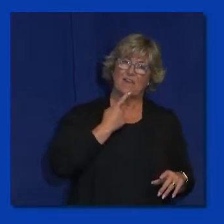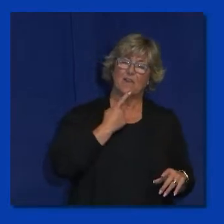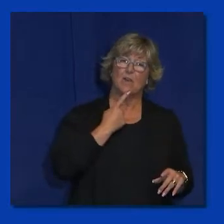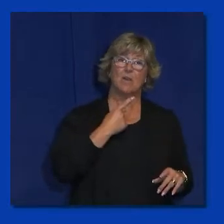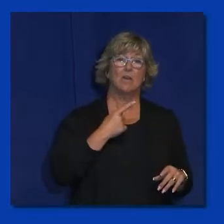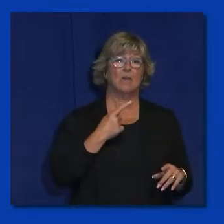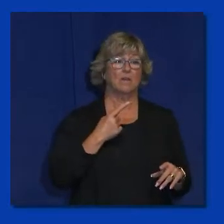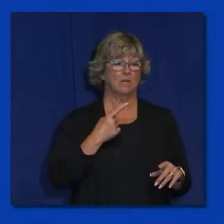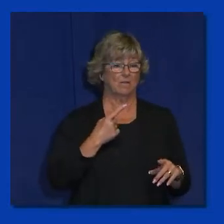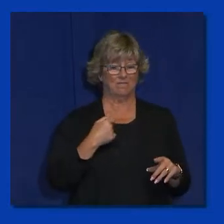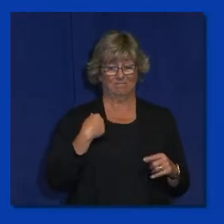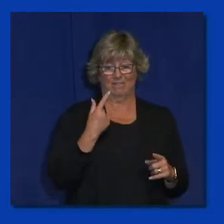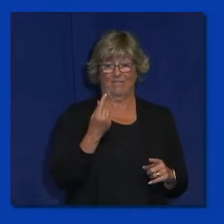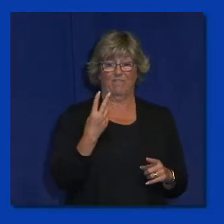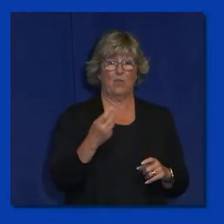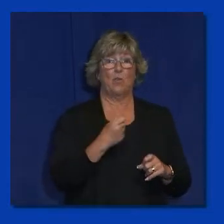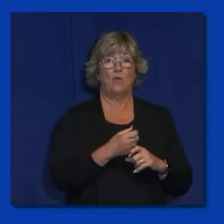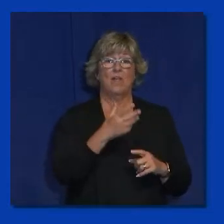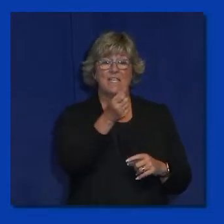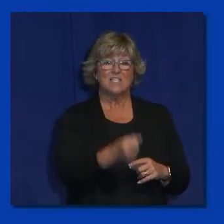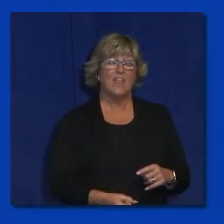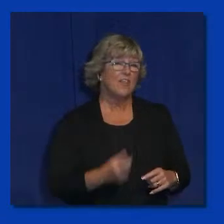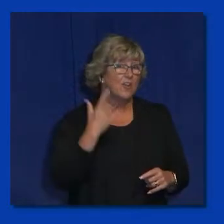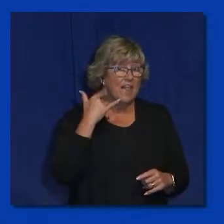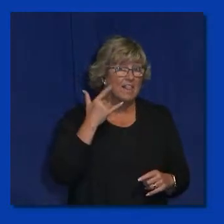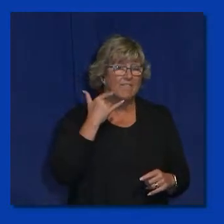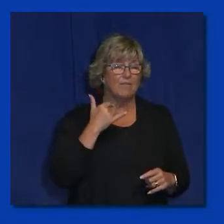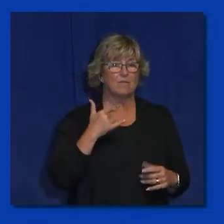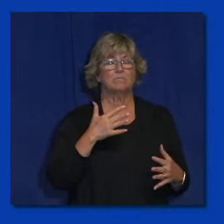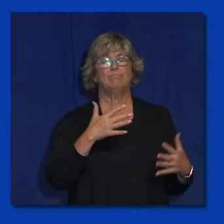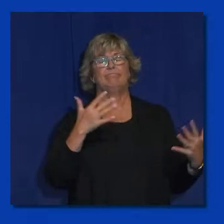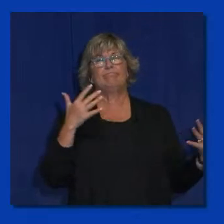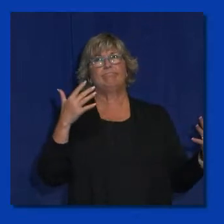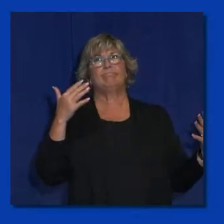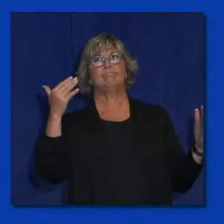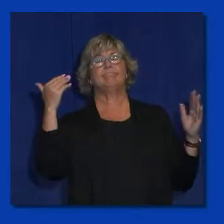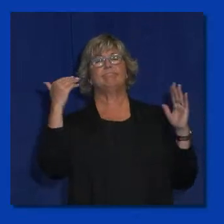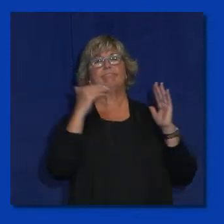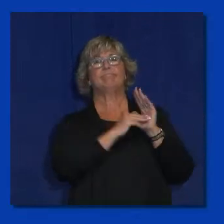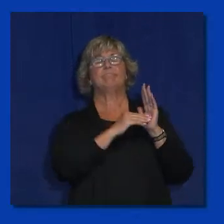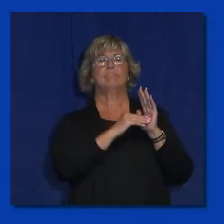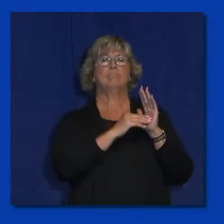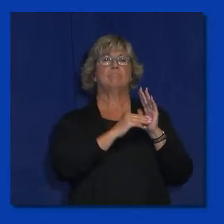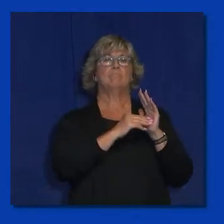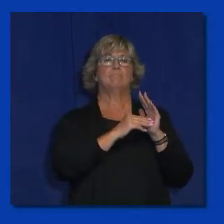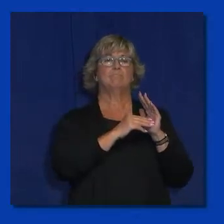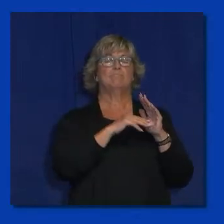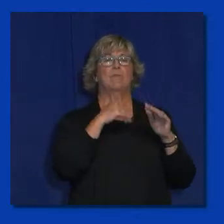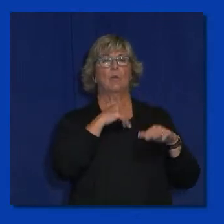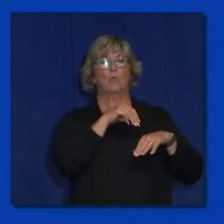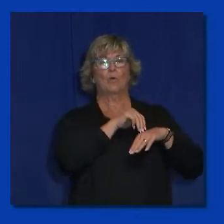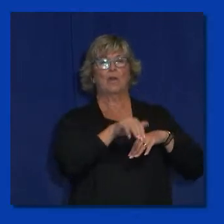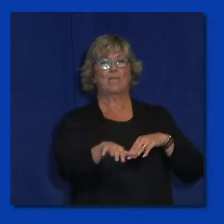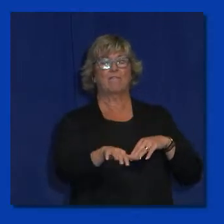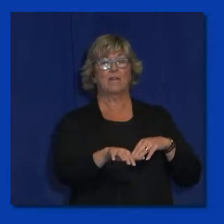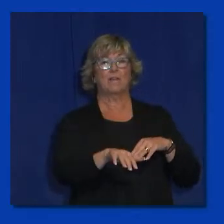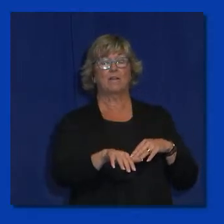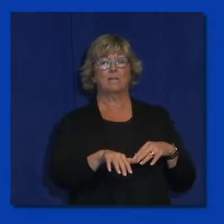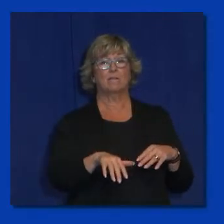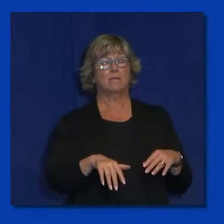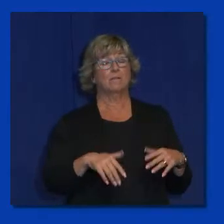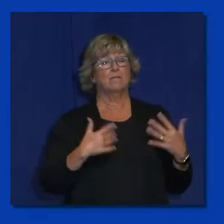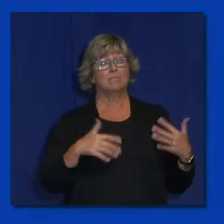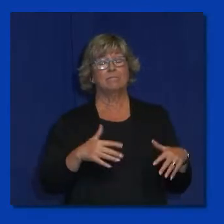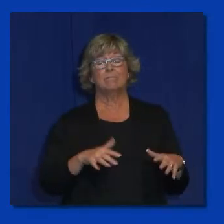course, just last few days down in Southern California, another reminder, we have sent, thank you to remarkable men and